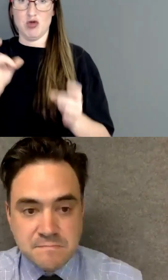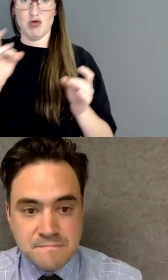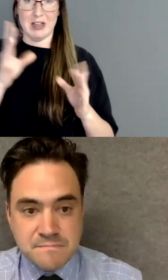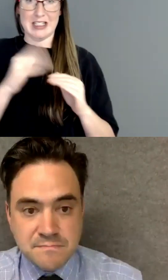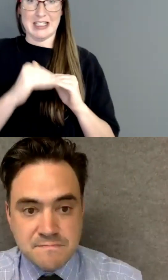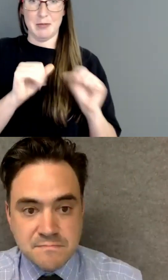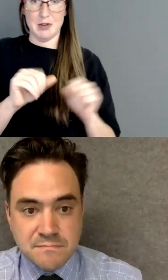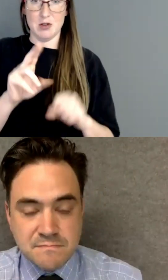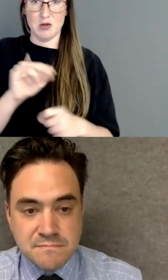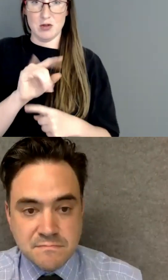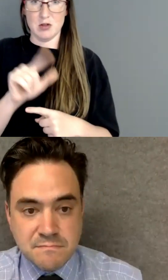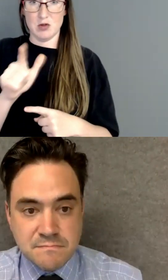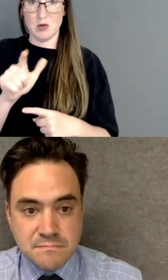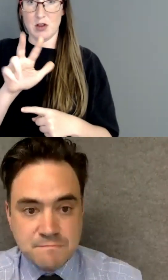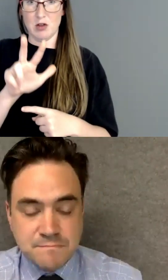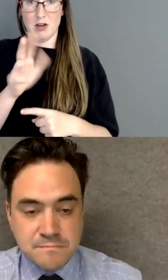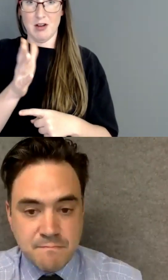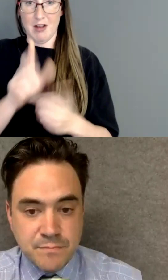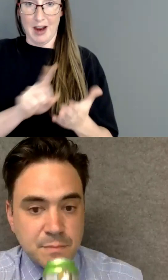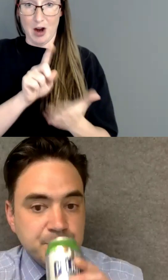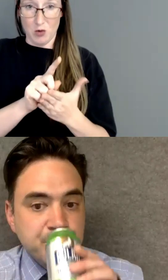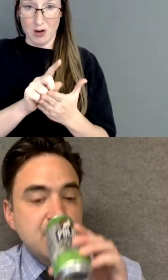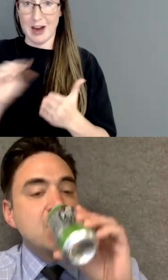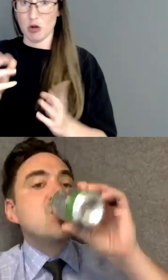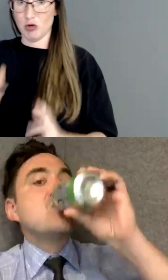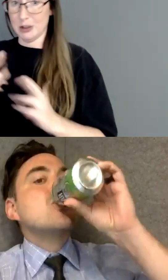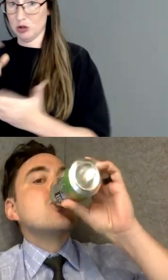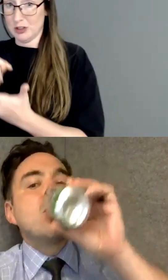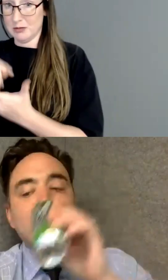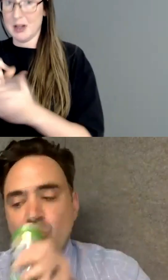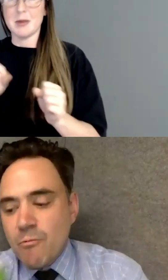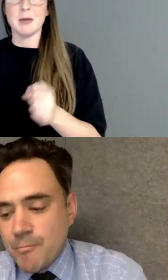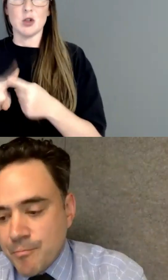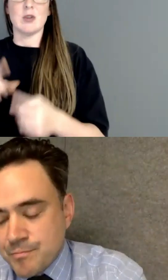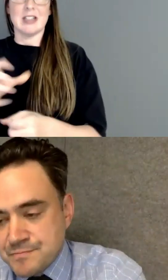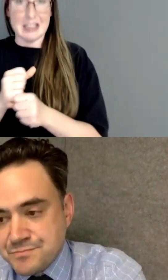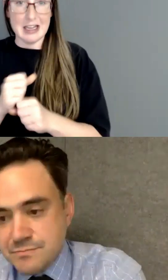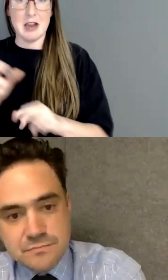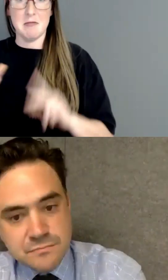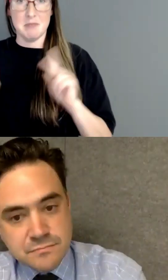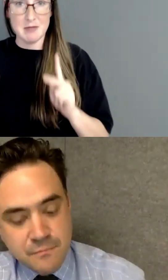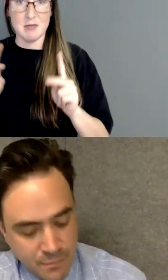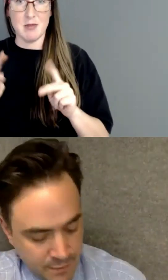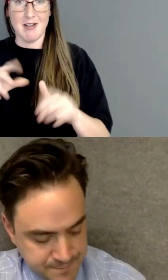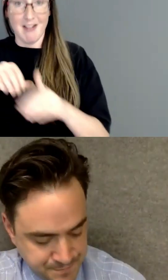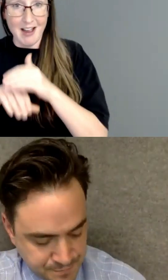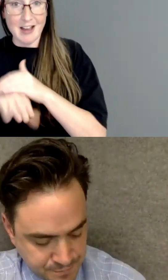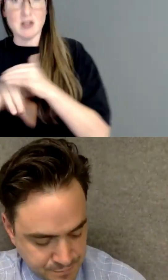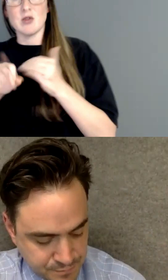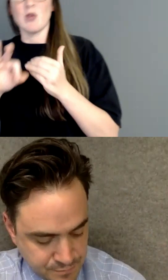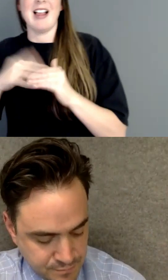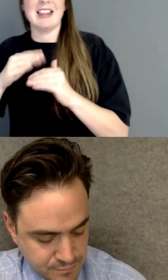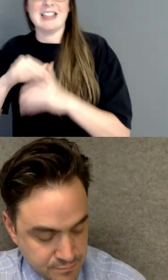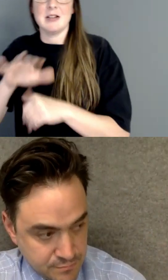stabilization units or 23-hour observations and residential treatment is the ability to get people access to, or at least appointments